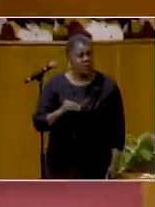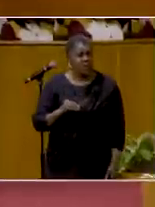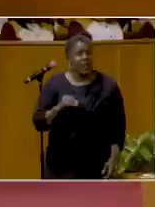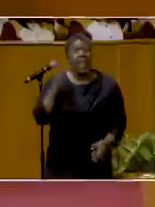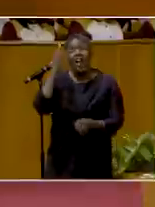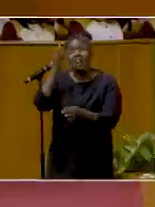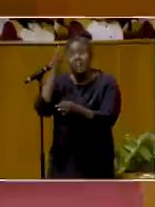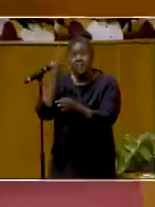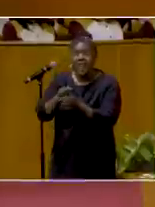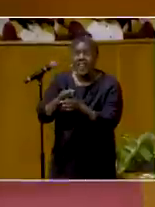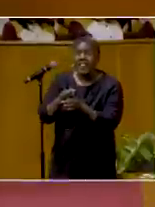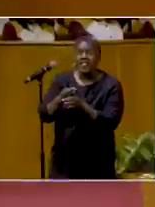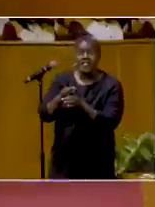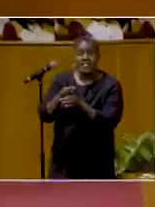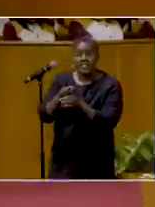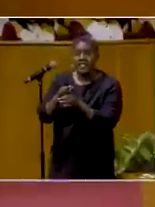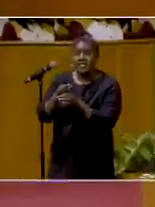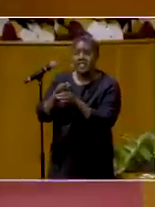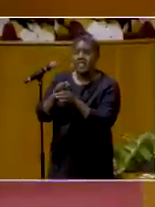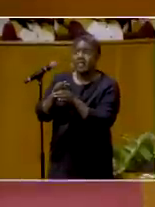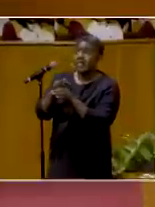Faith gives God access.